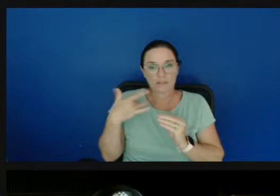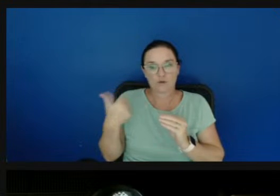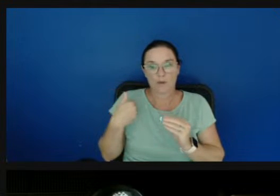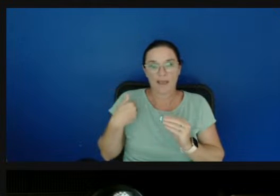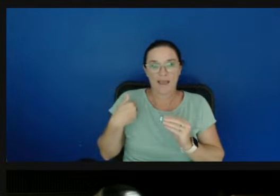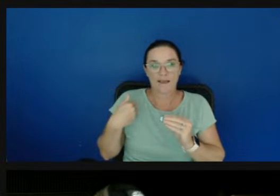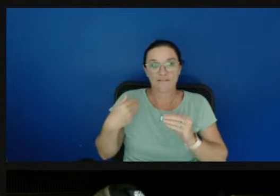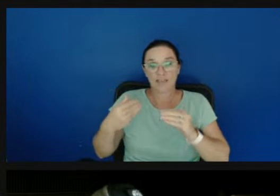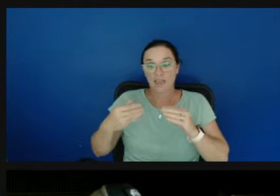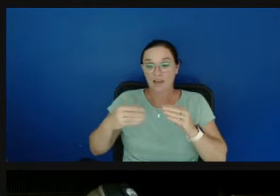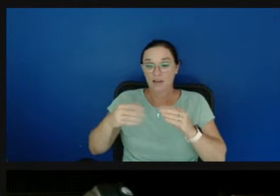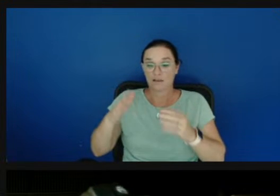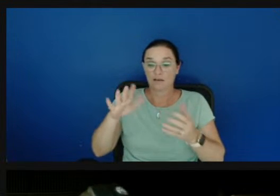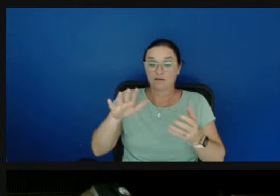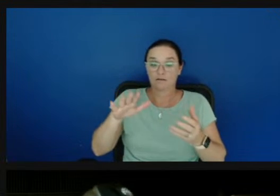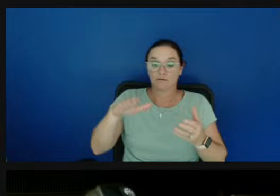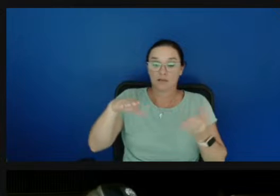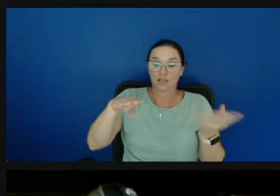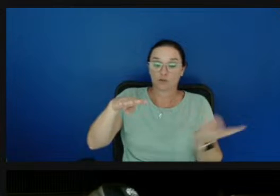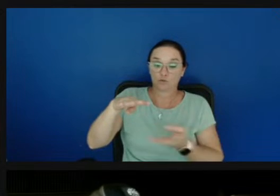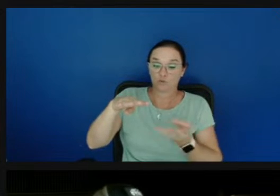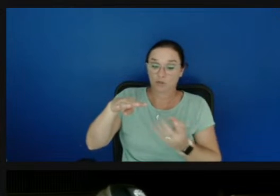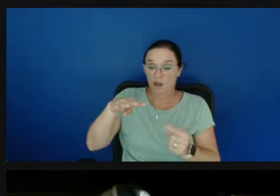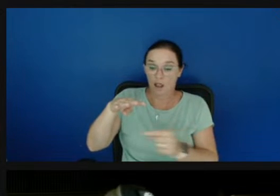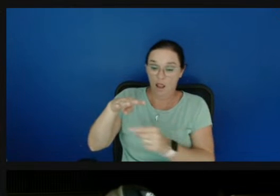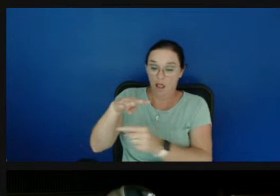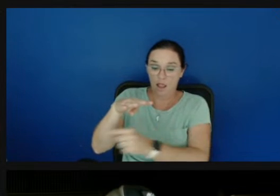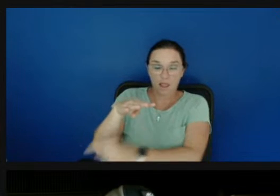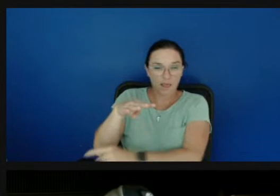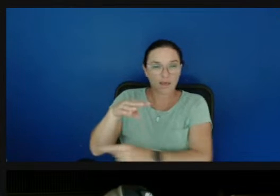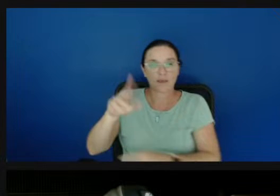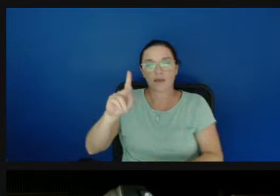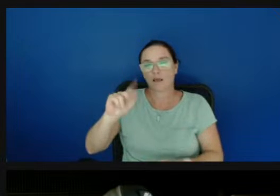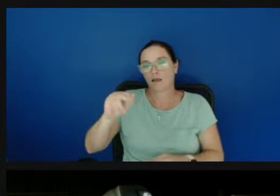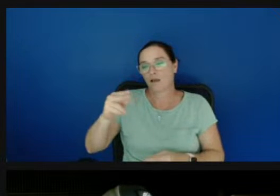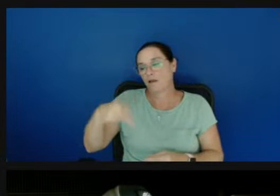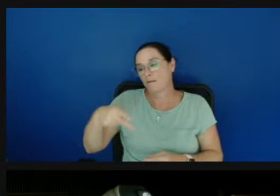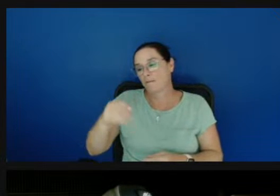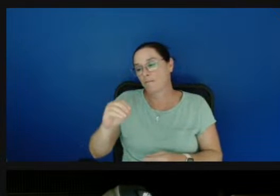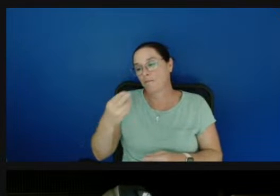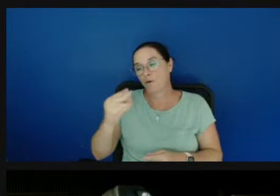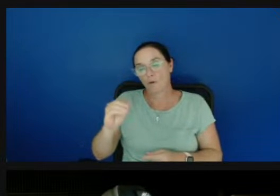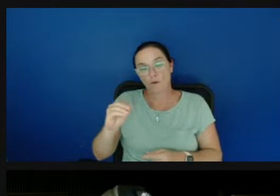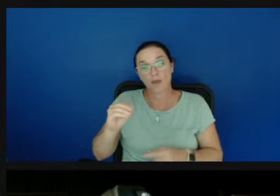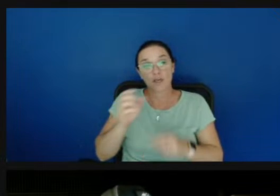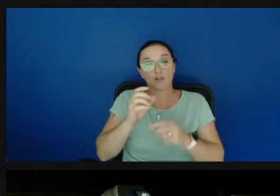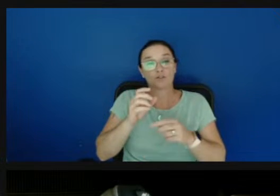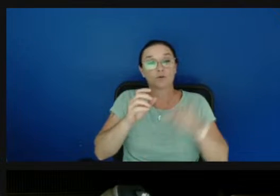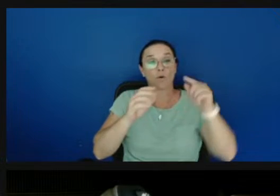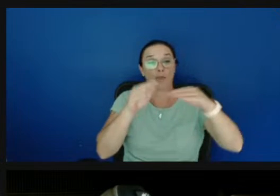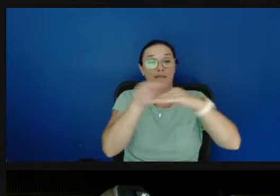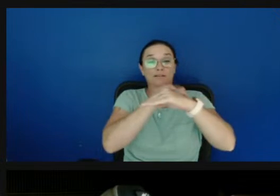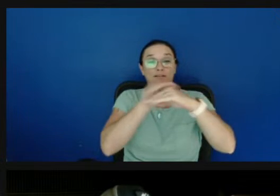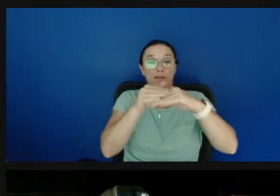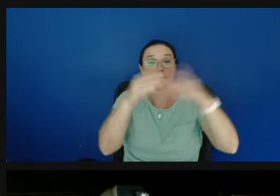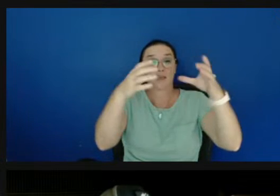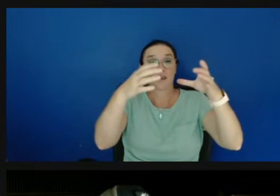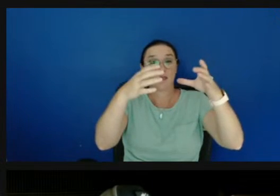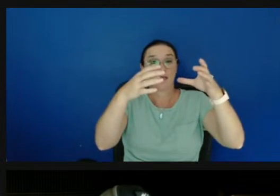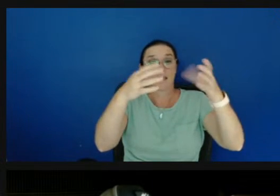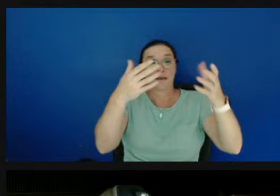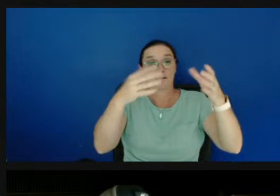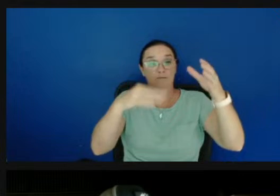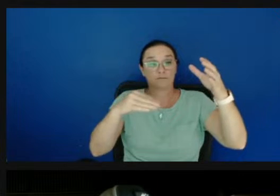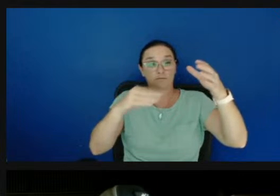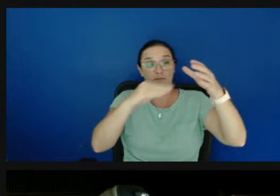the way down there, right? So you're basically making a bunch of space in a summit area. Maybe magmas are rising